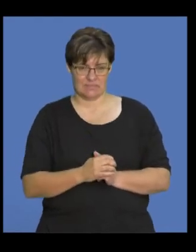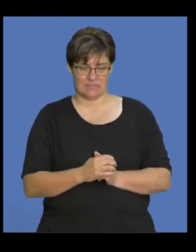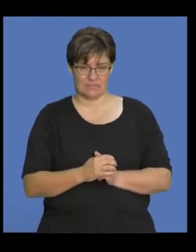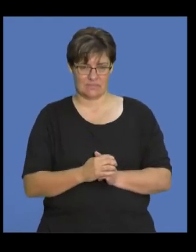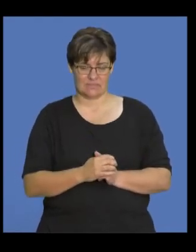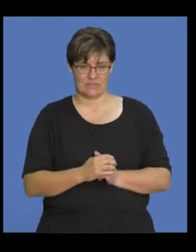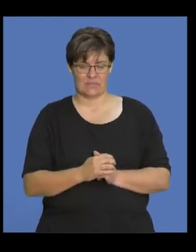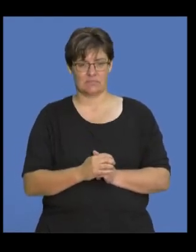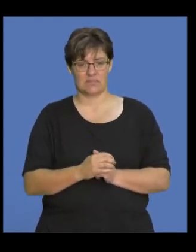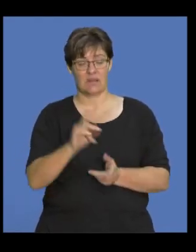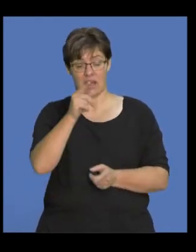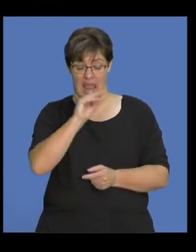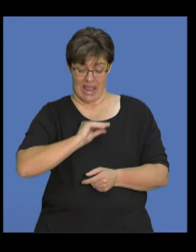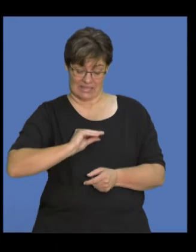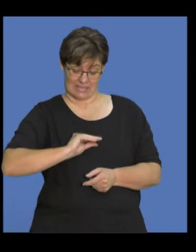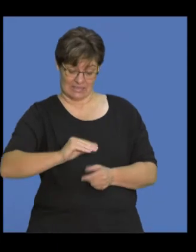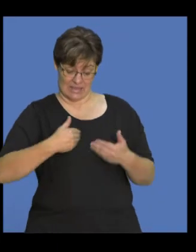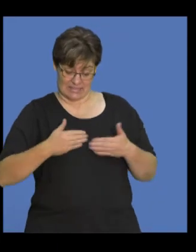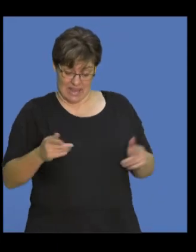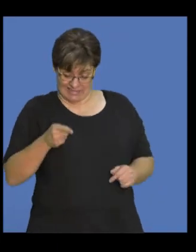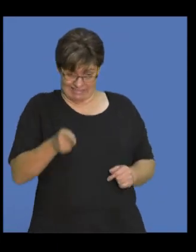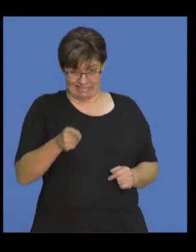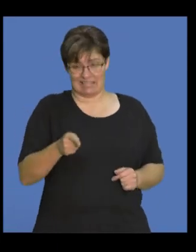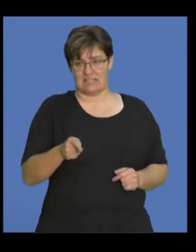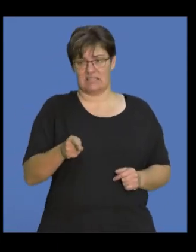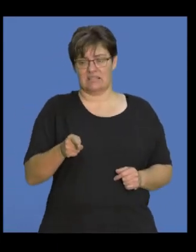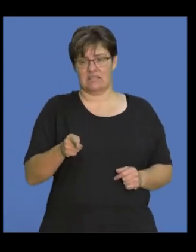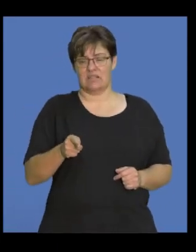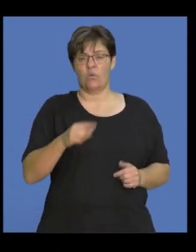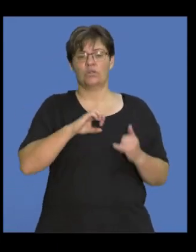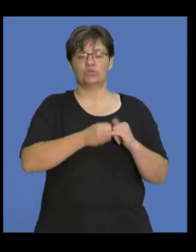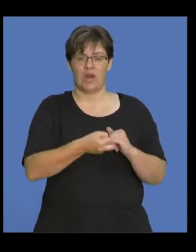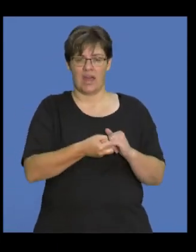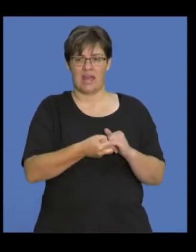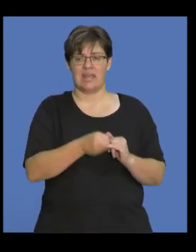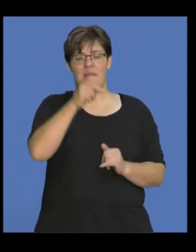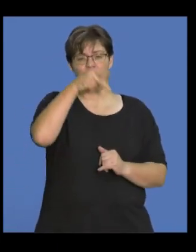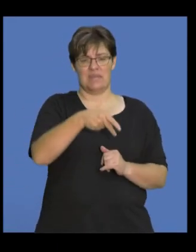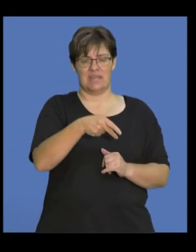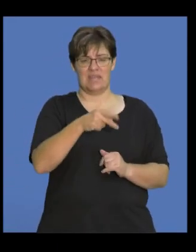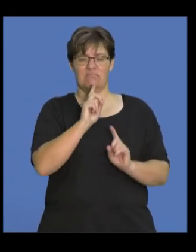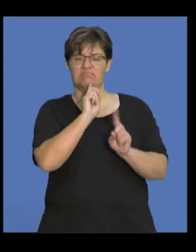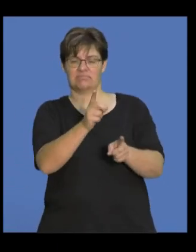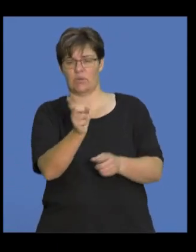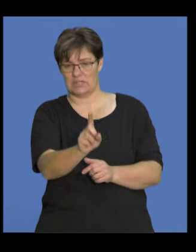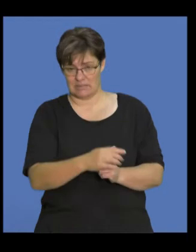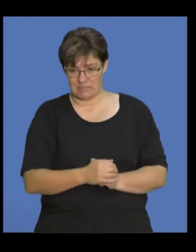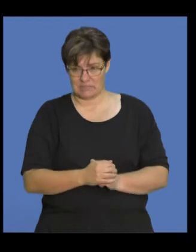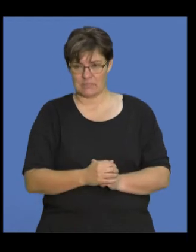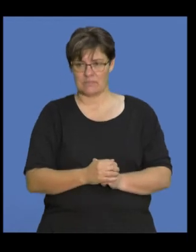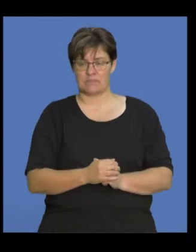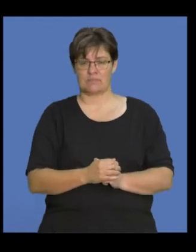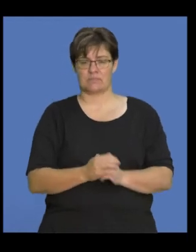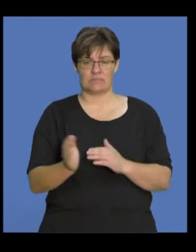And that's the amount you must invest now. So this is us trying to find what the value of P is.